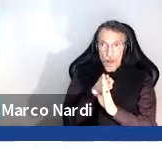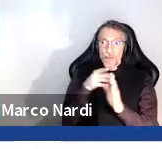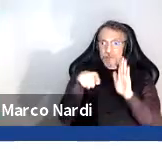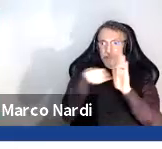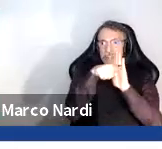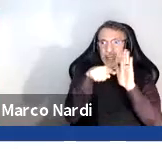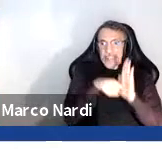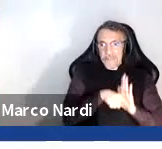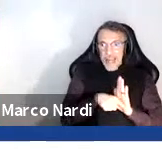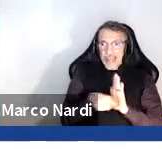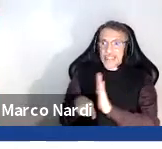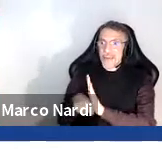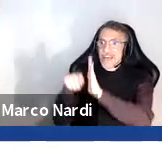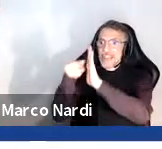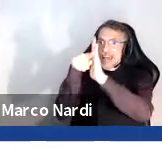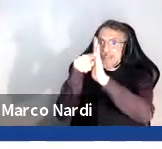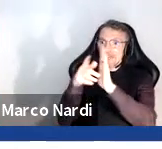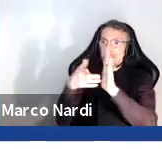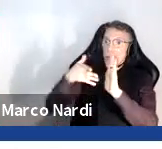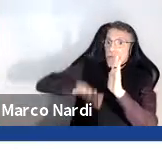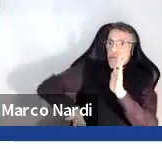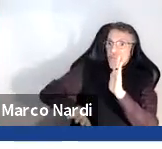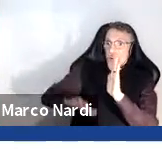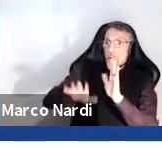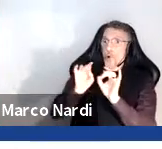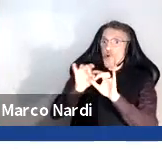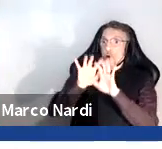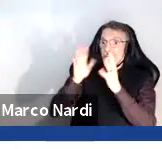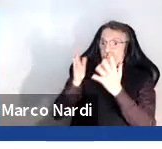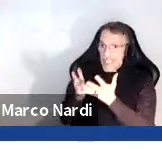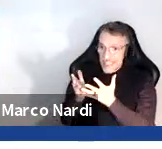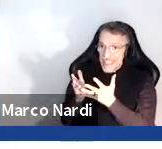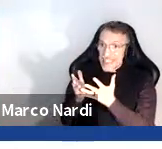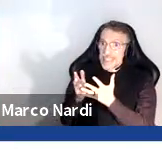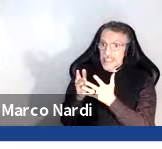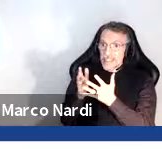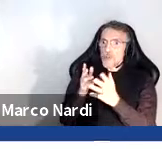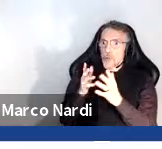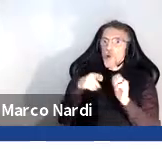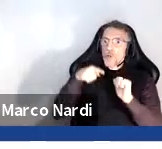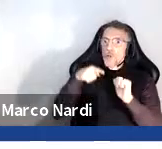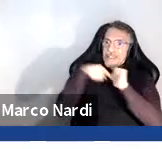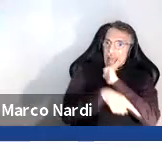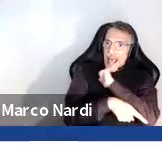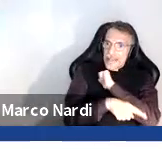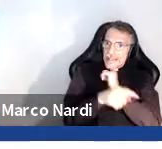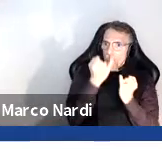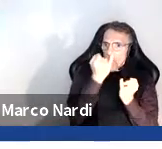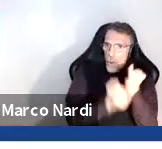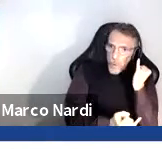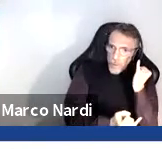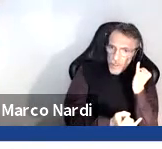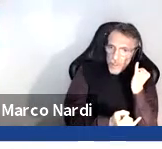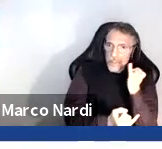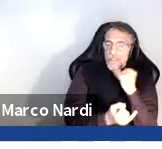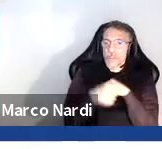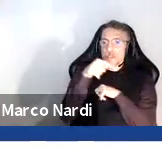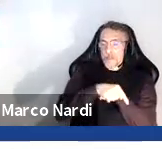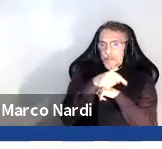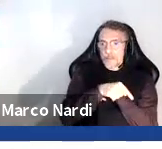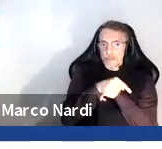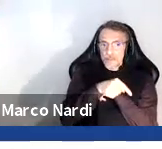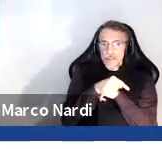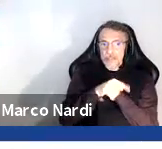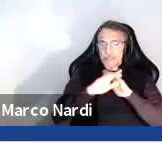adverse dynamics, okay, are taking place in a period where debt was going up, and debt service has